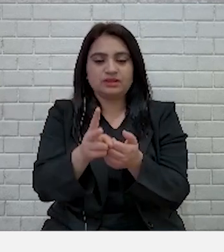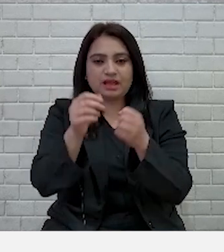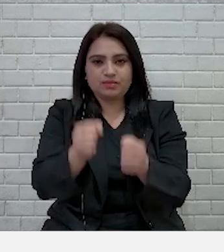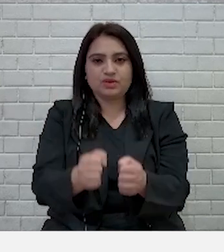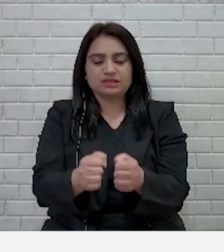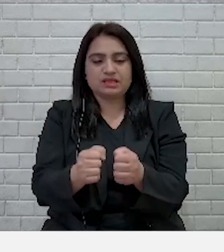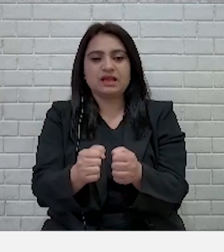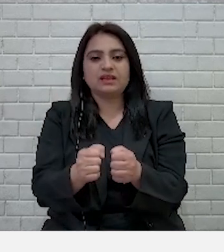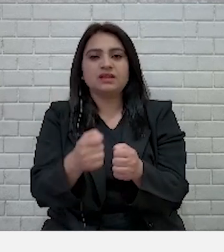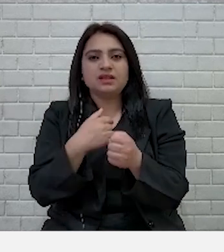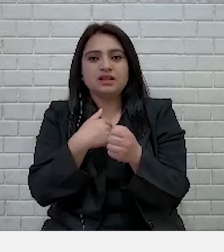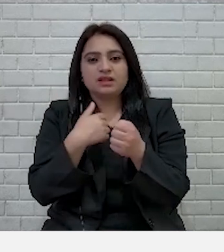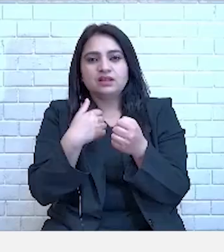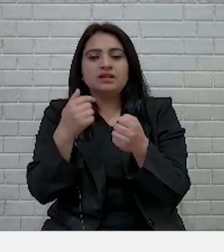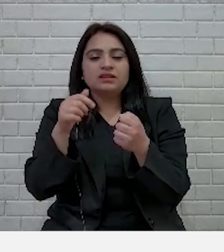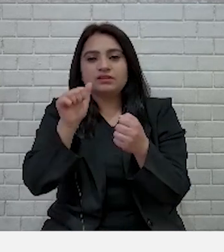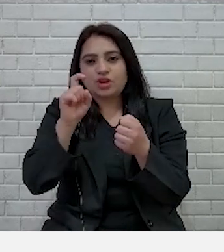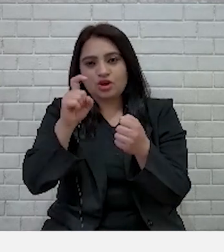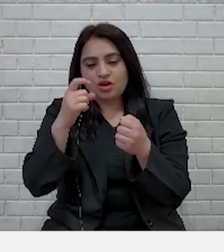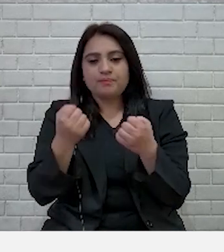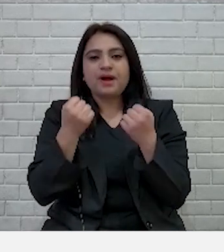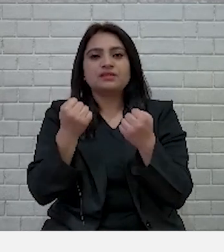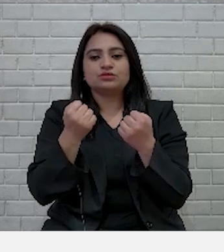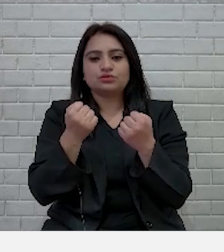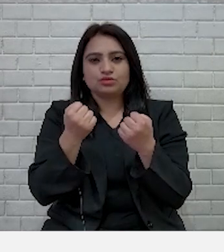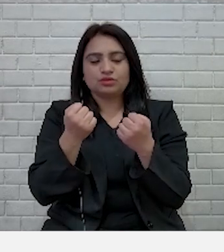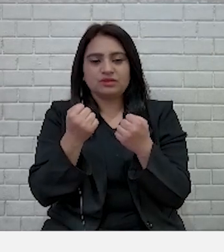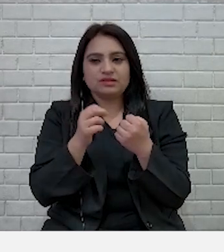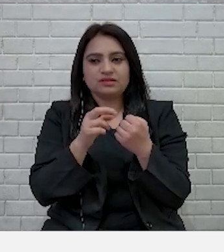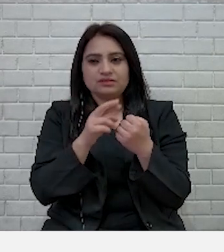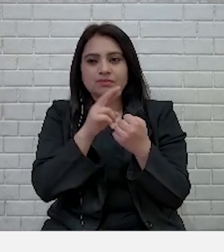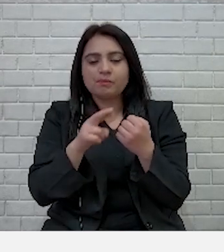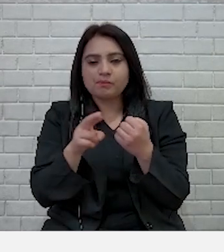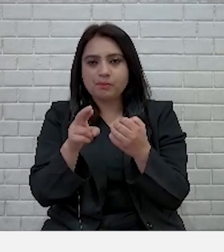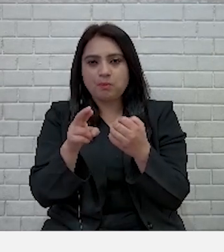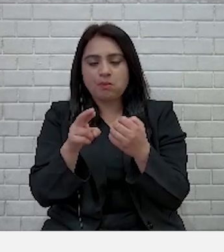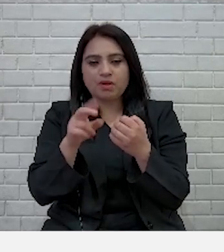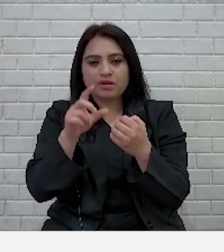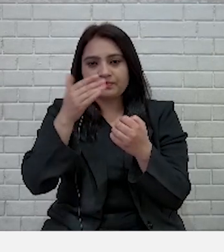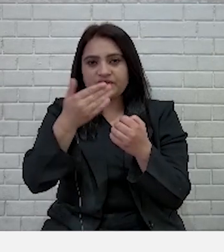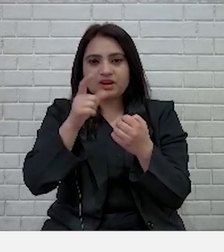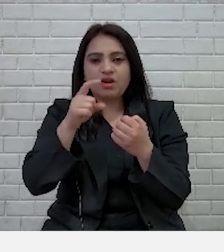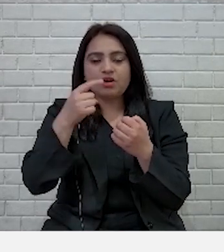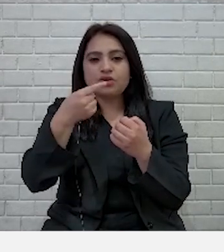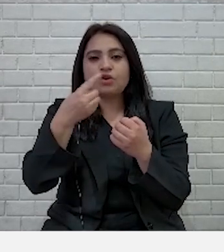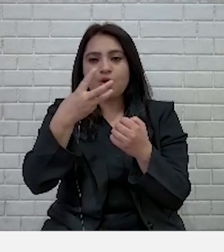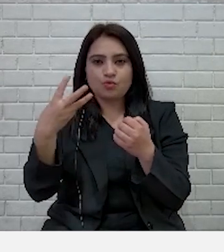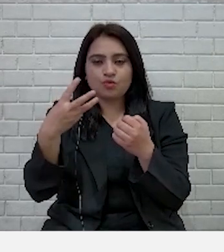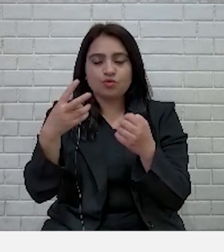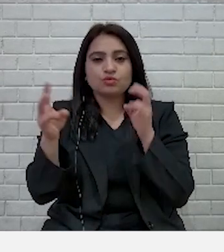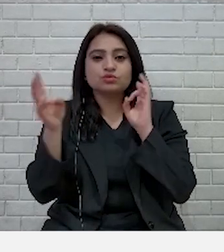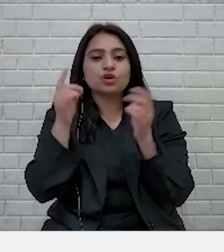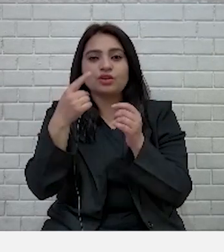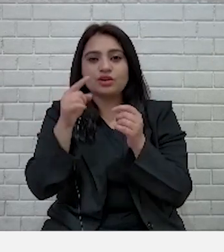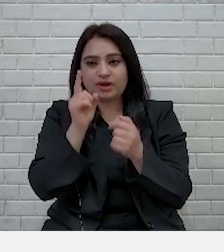a place in Lucknow. And that's when he decided that I will create my own Ganj in my city, Nepal. And thus